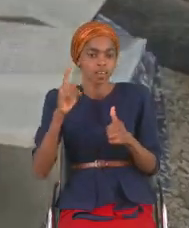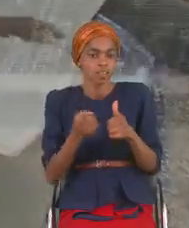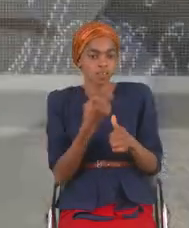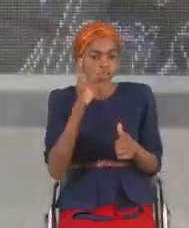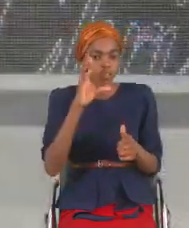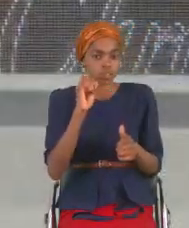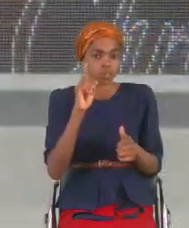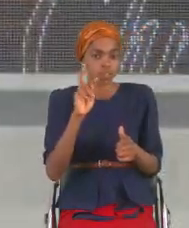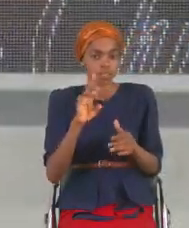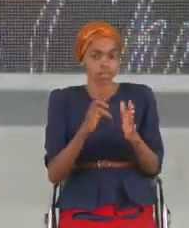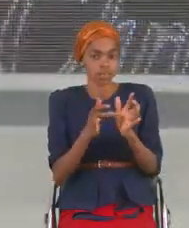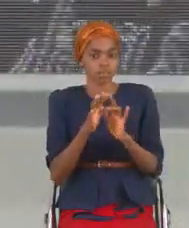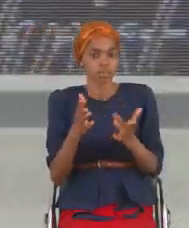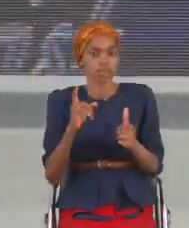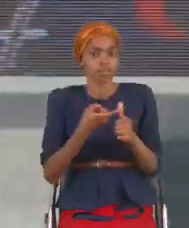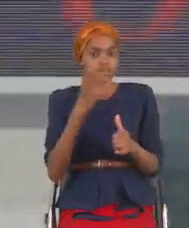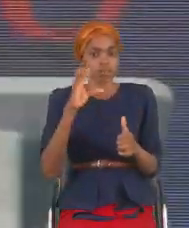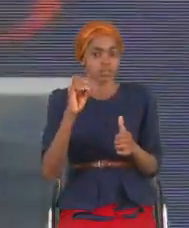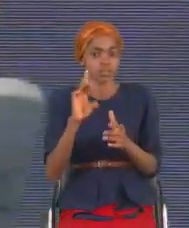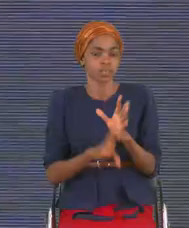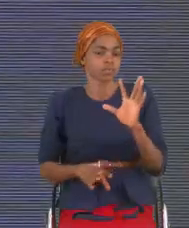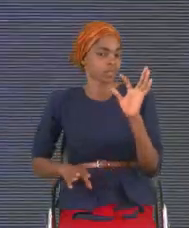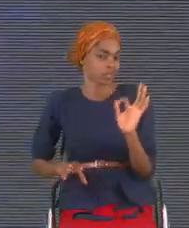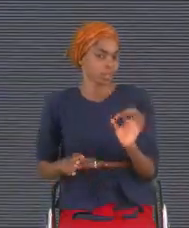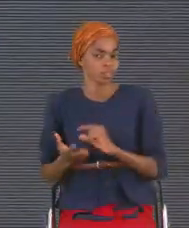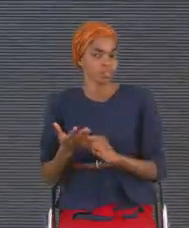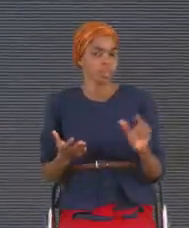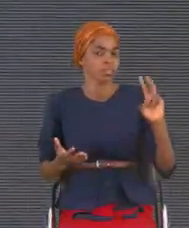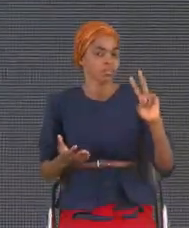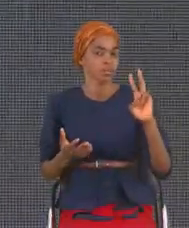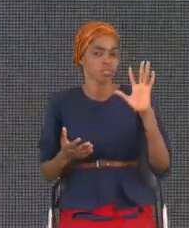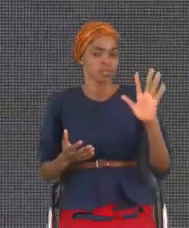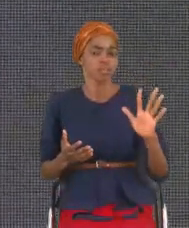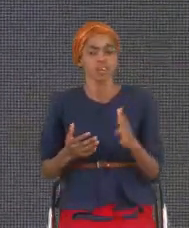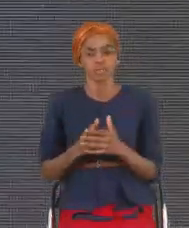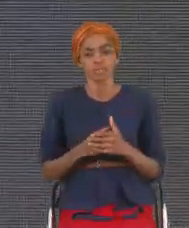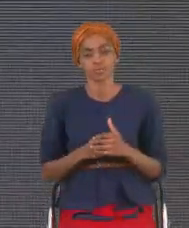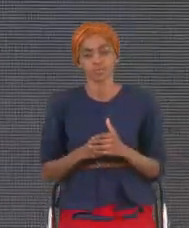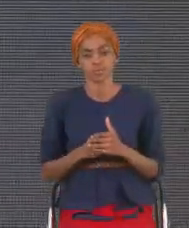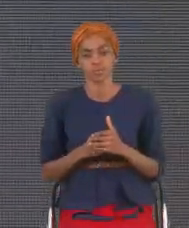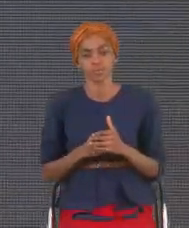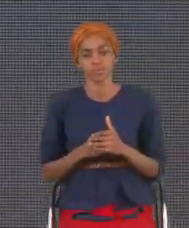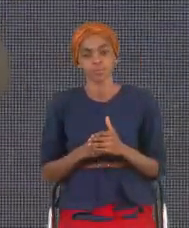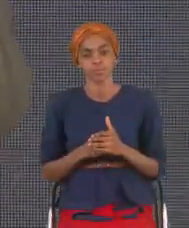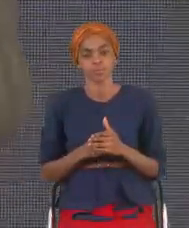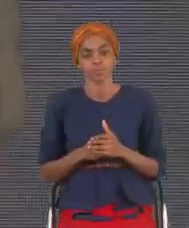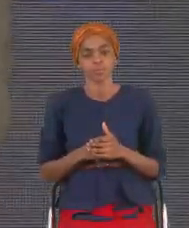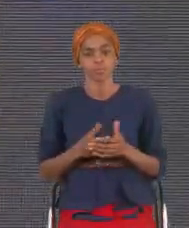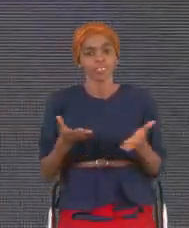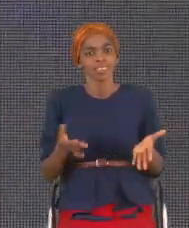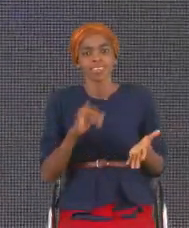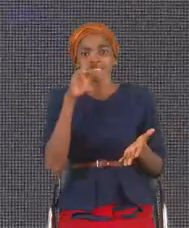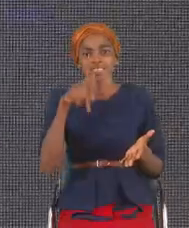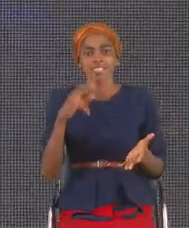nine i'm reading from verse 25 first corinthians chapter 9 verse 35 here is paul the